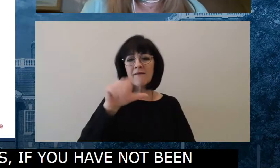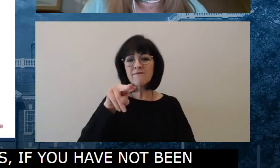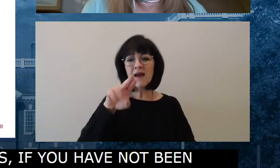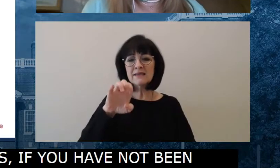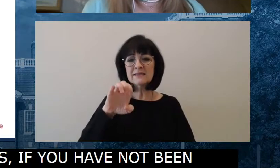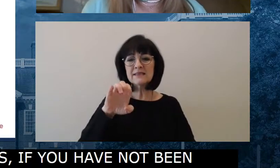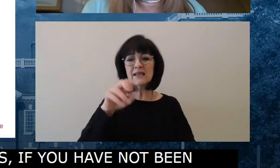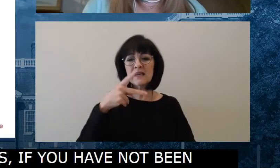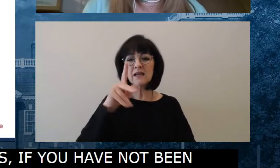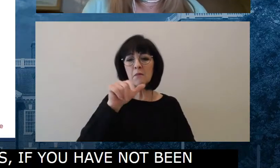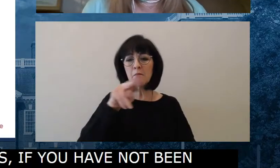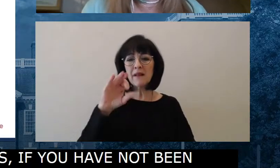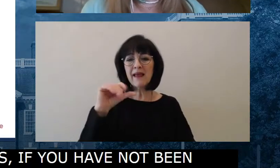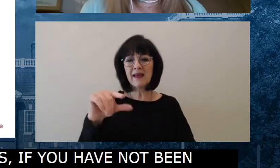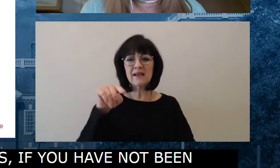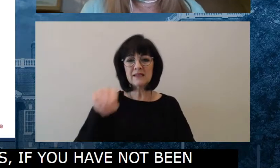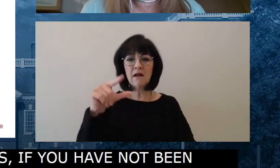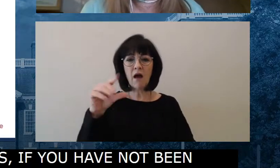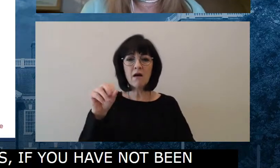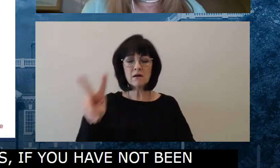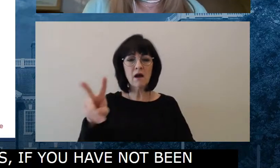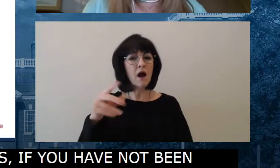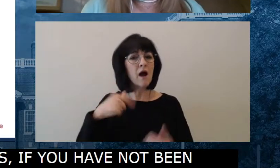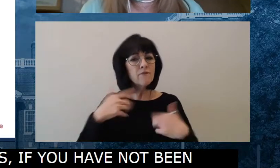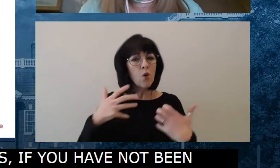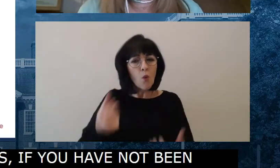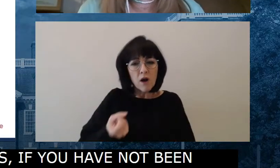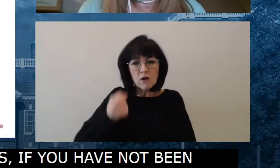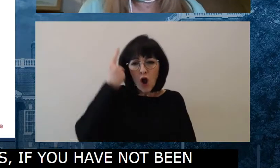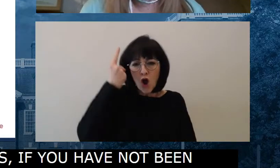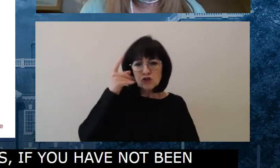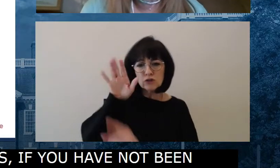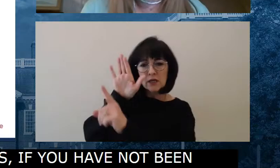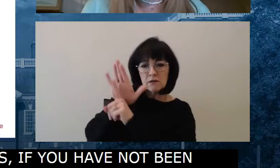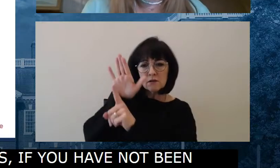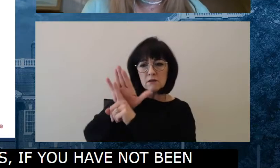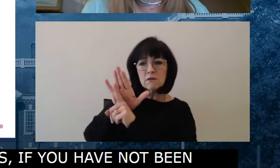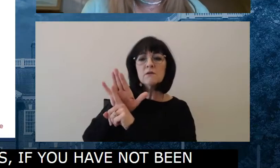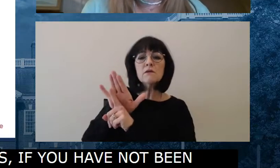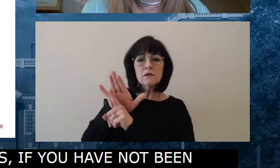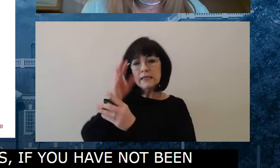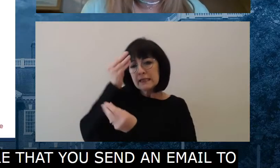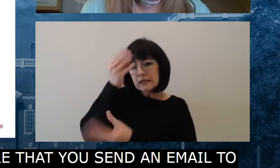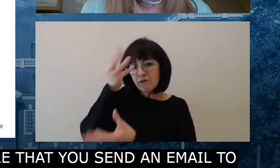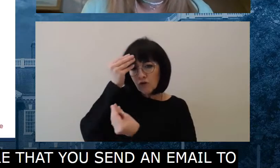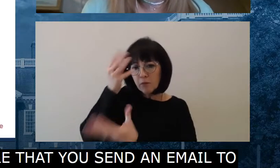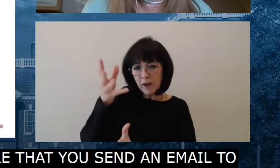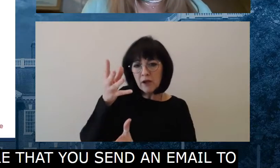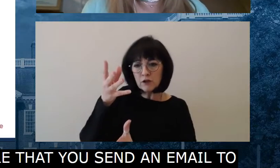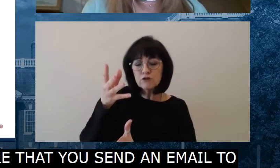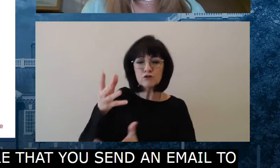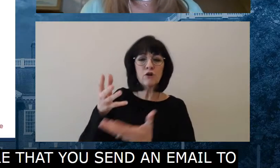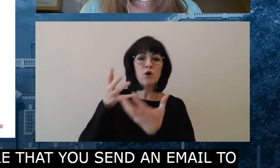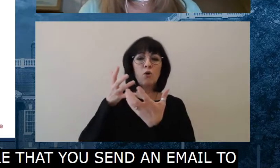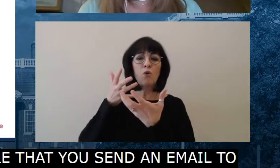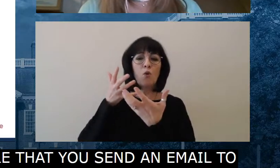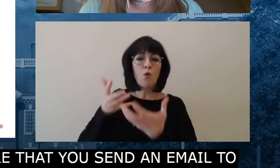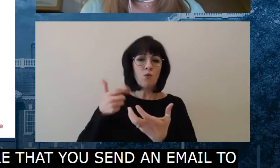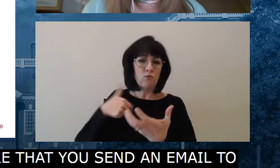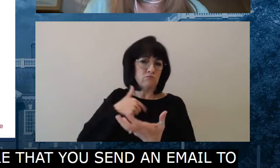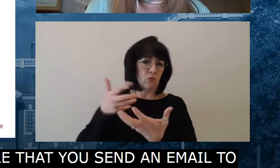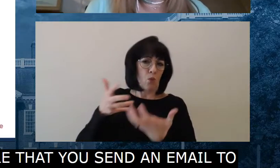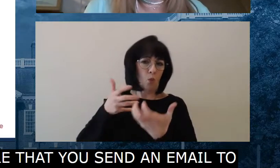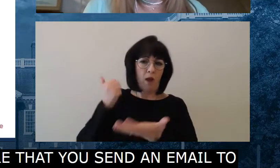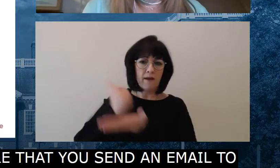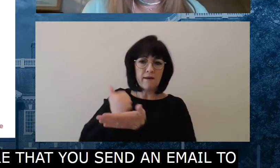take a survey so we have a better understanding of what your needs are, and we can get your employees connected with